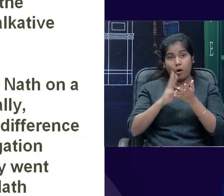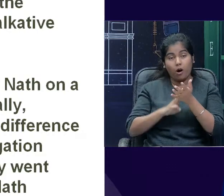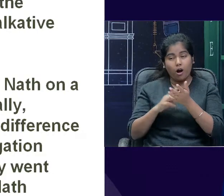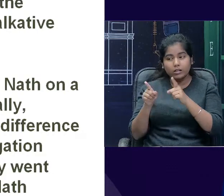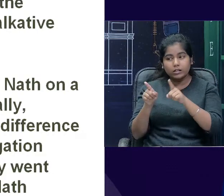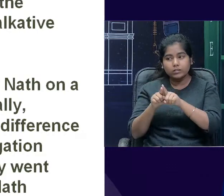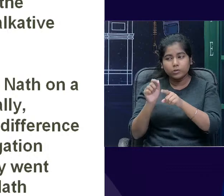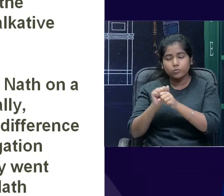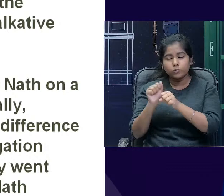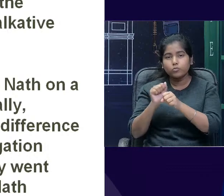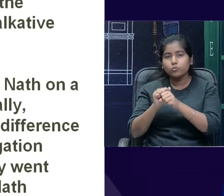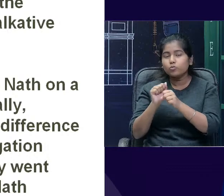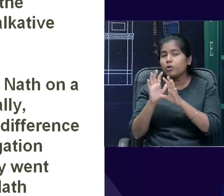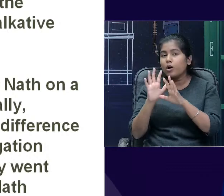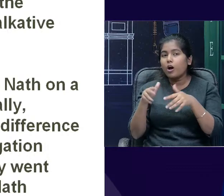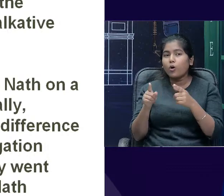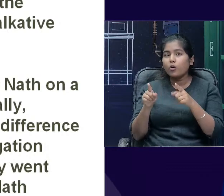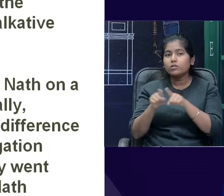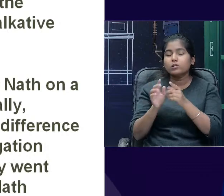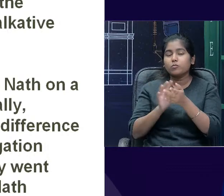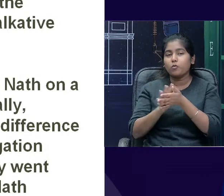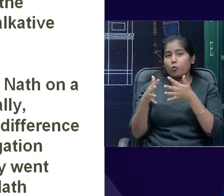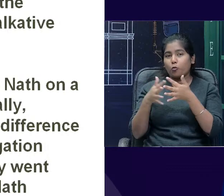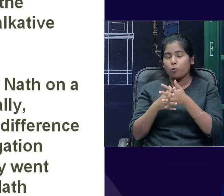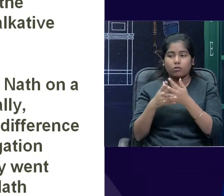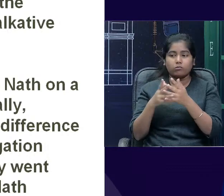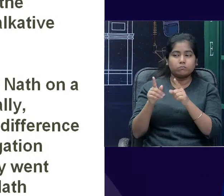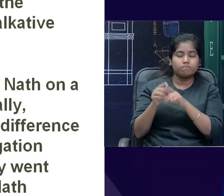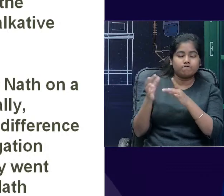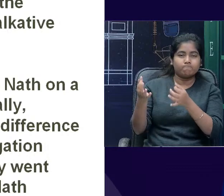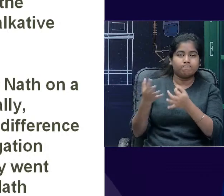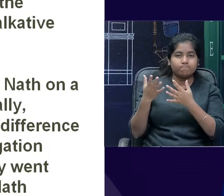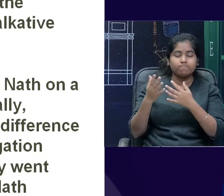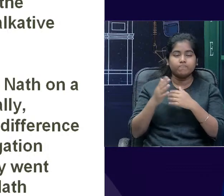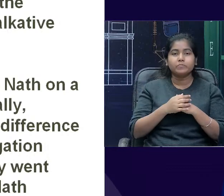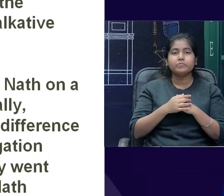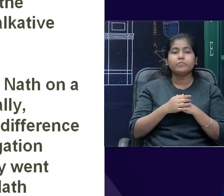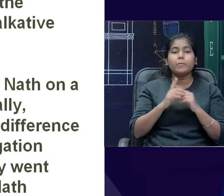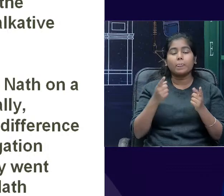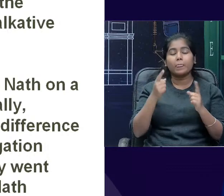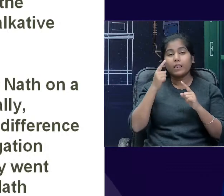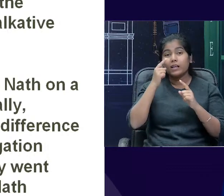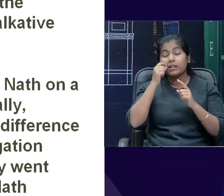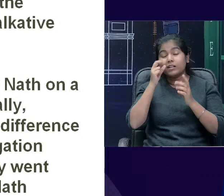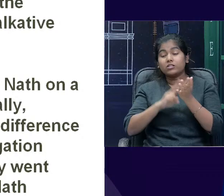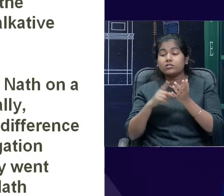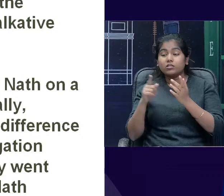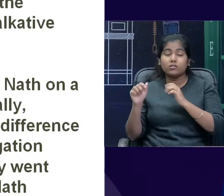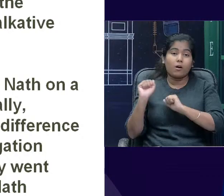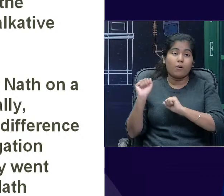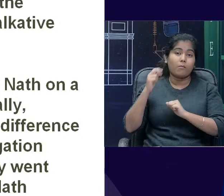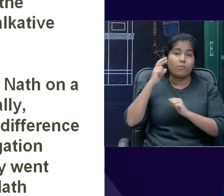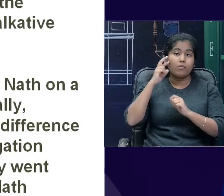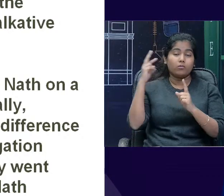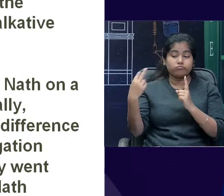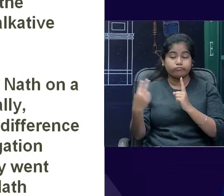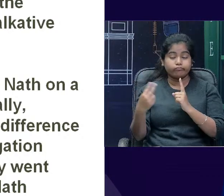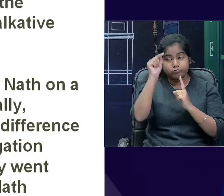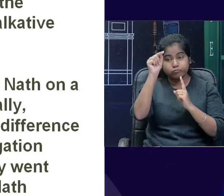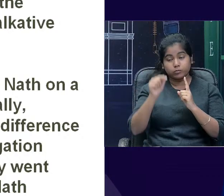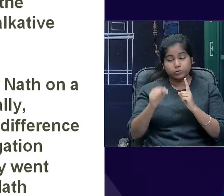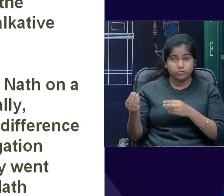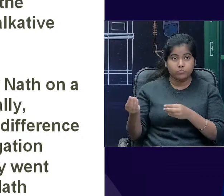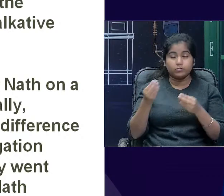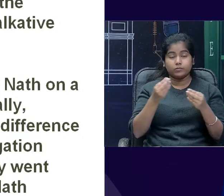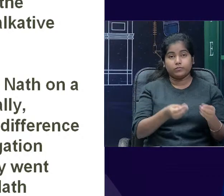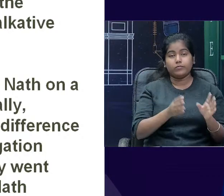Nishad and Maya get into an argument due to the difference in their opinions. Though Maya began the investigation